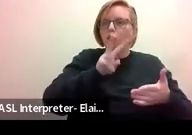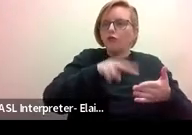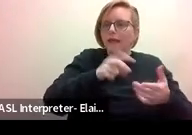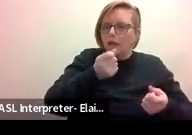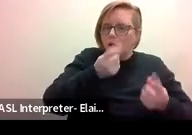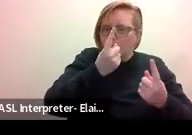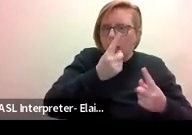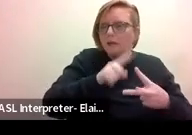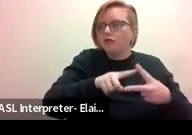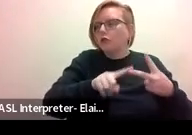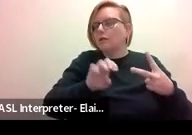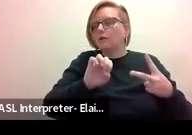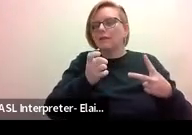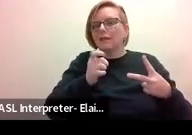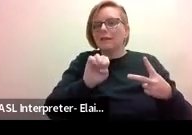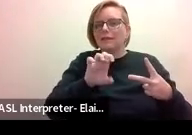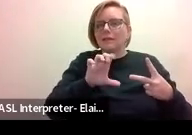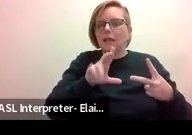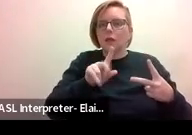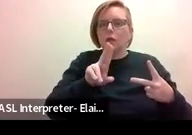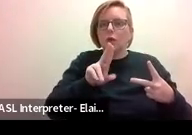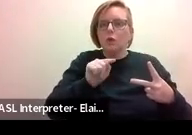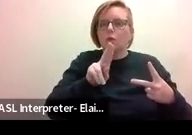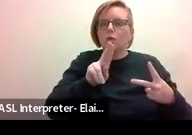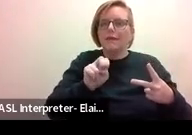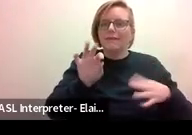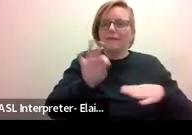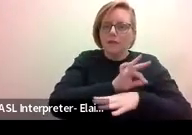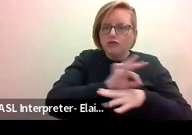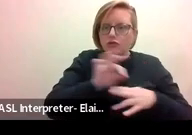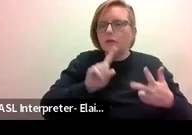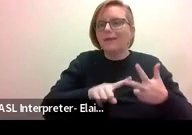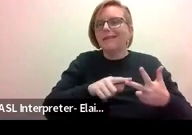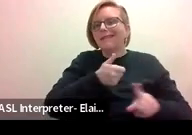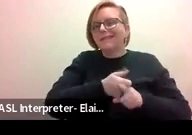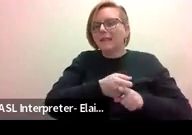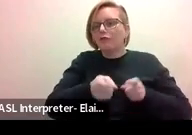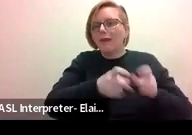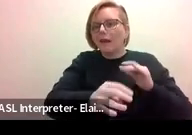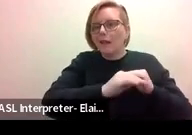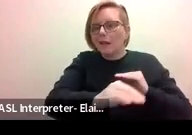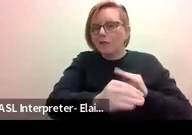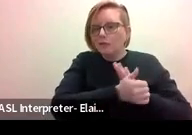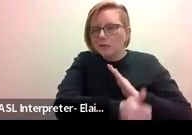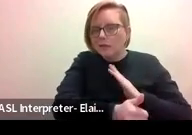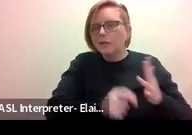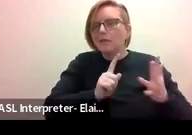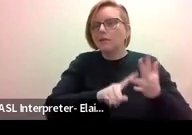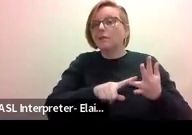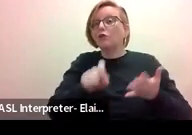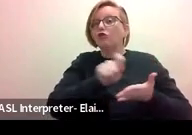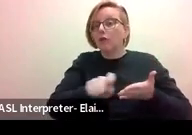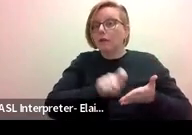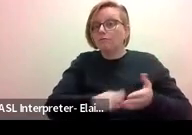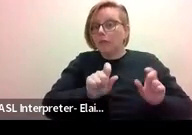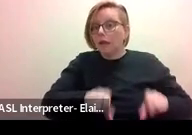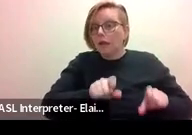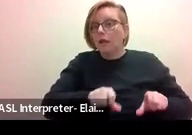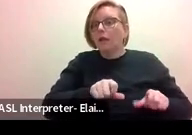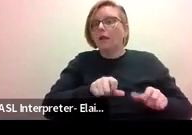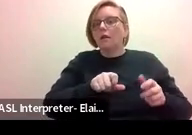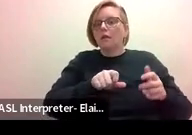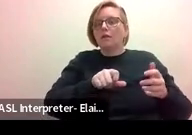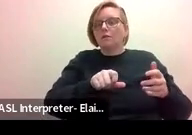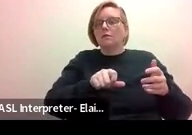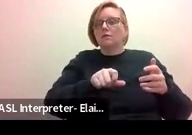executive functioning or those self-regulation skills or the written expression, things like that. So those would be on the service